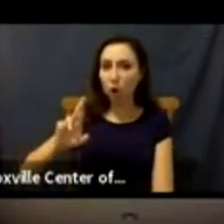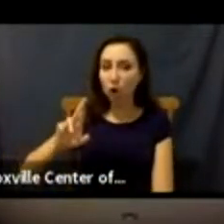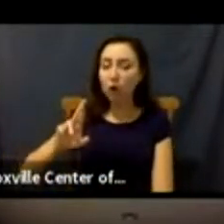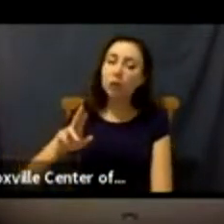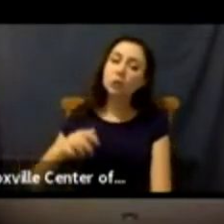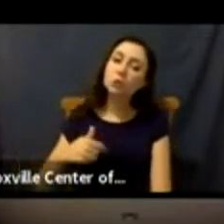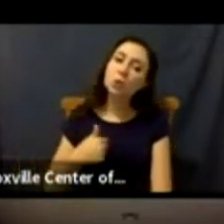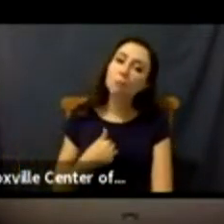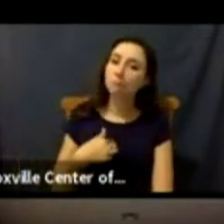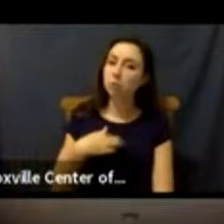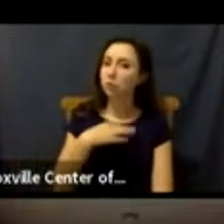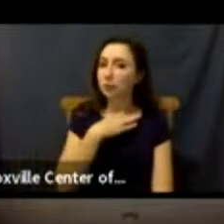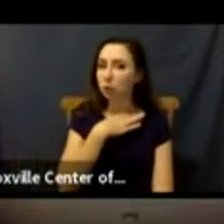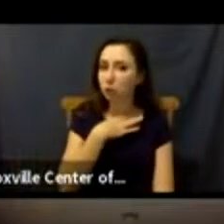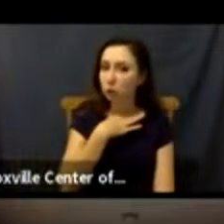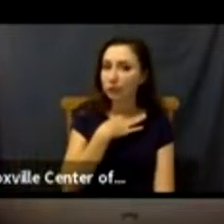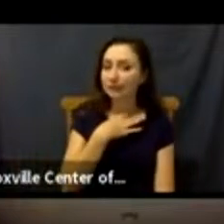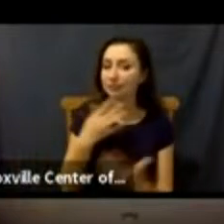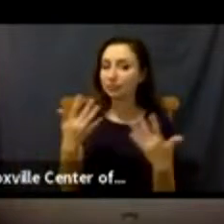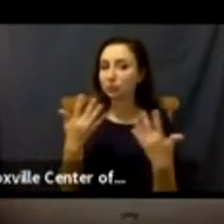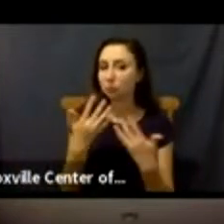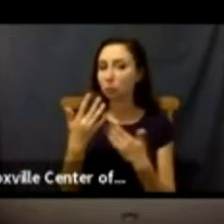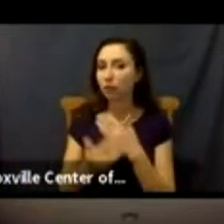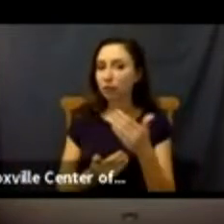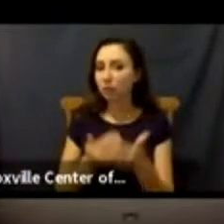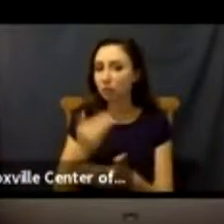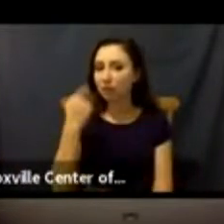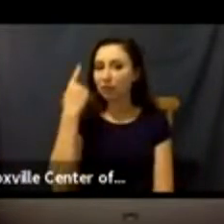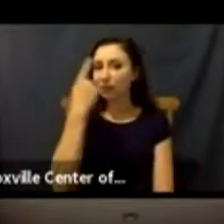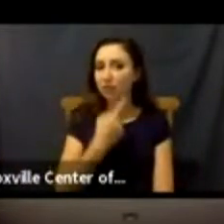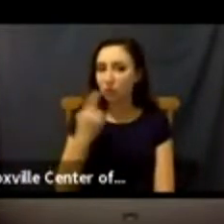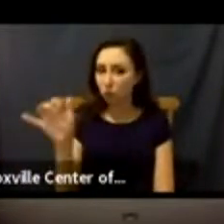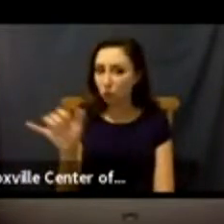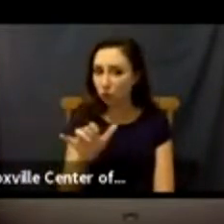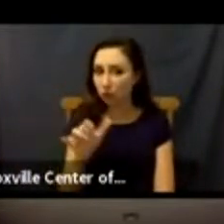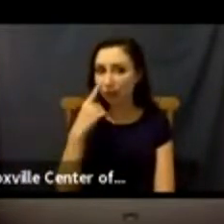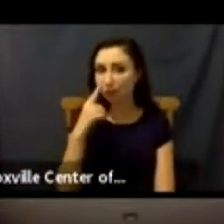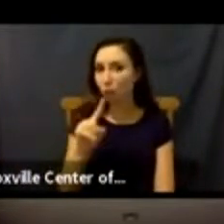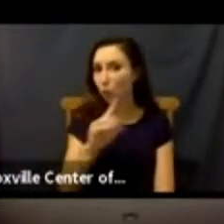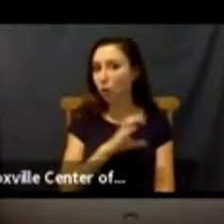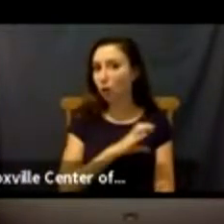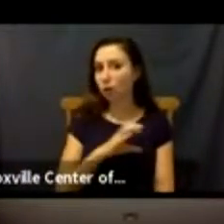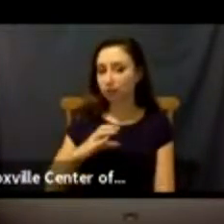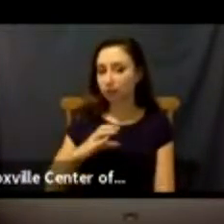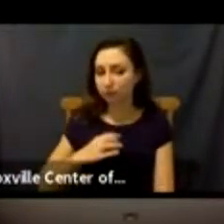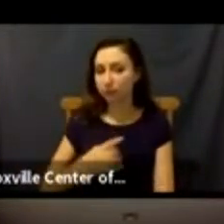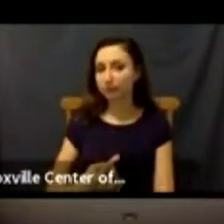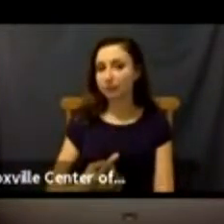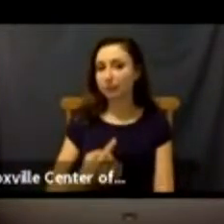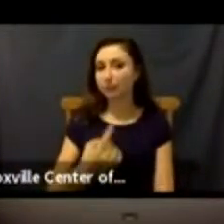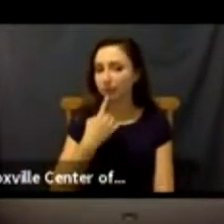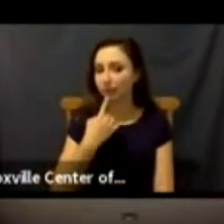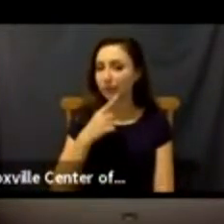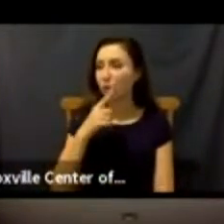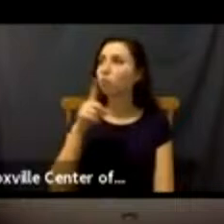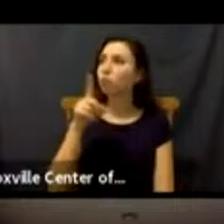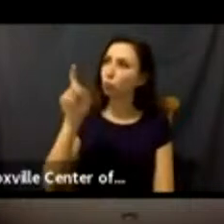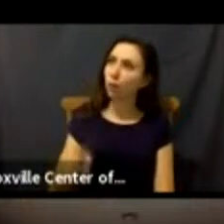know, what that process looks like as far as commission, you know, saying, hey, you have to do